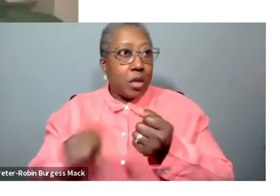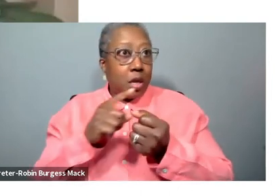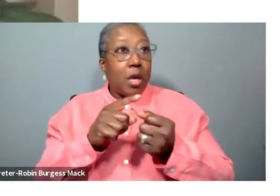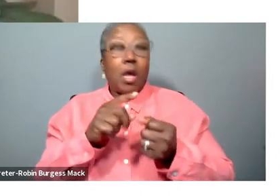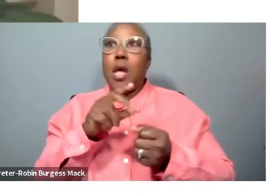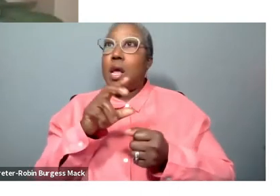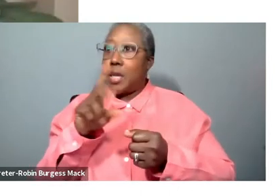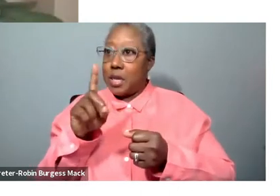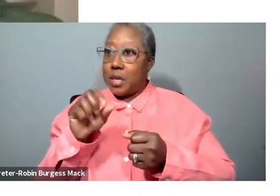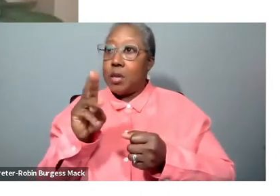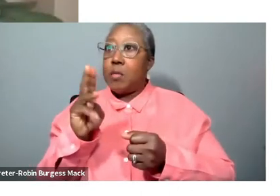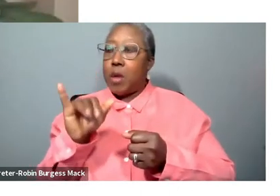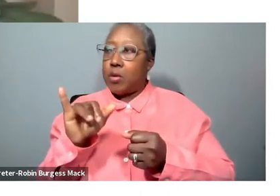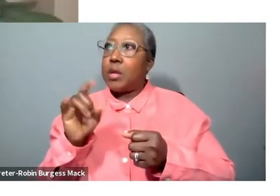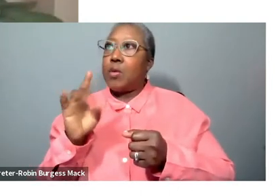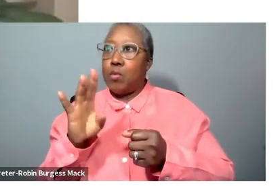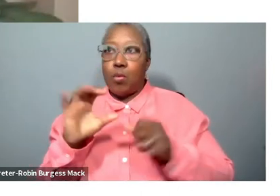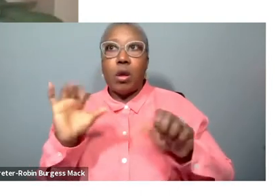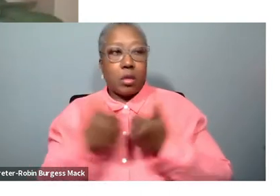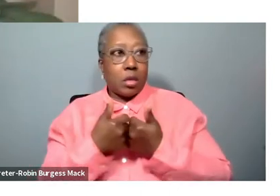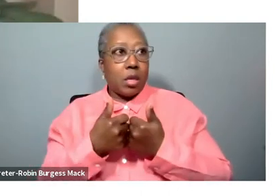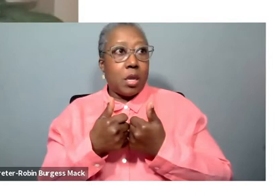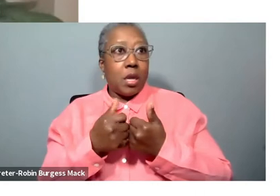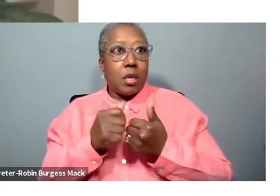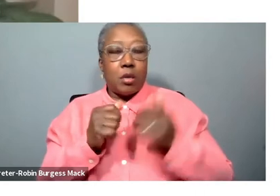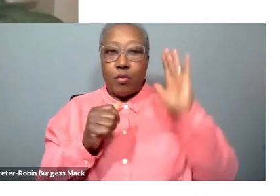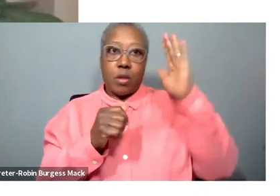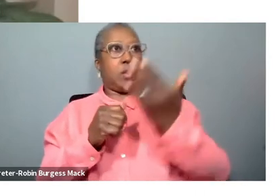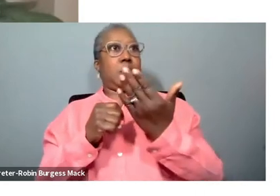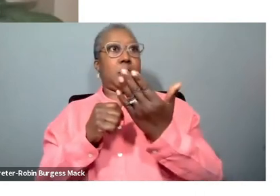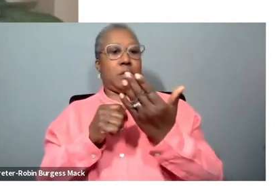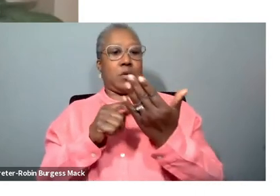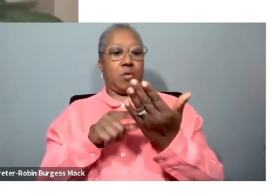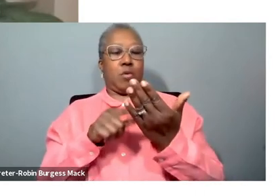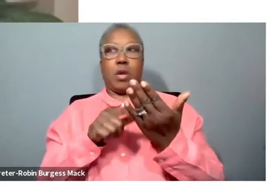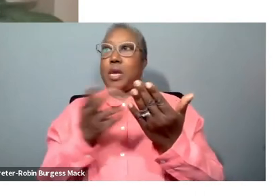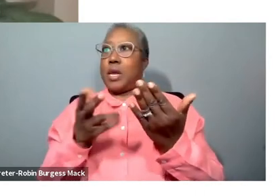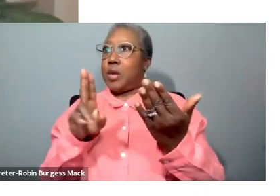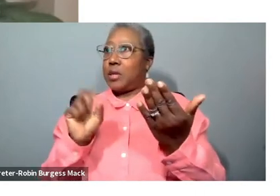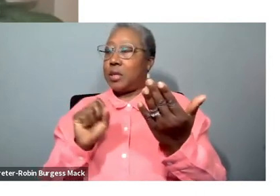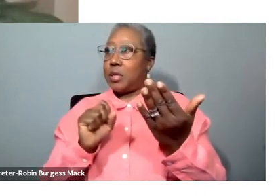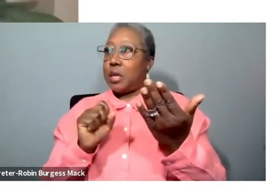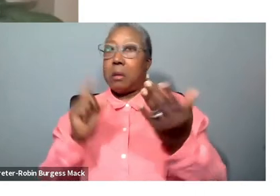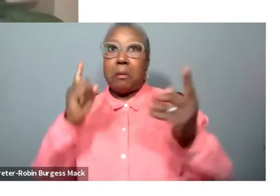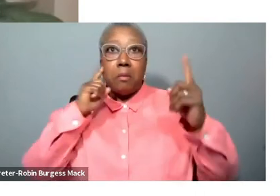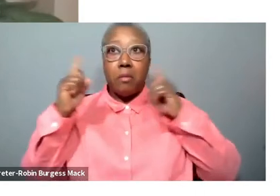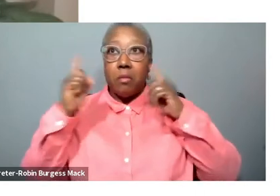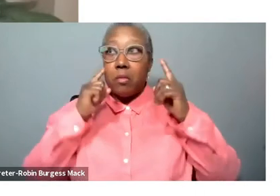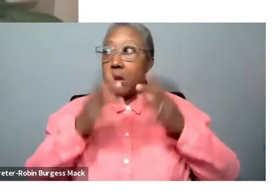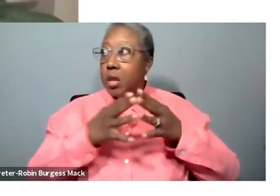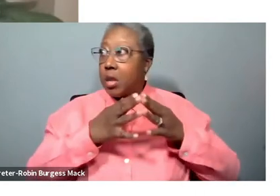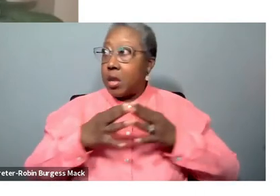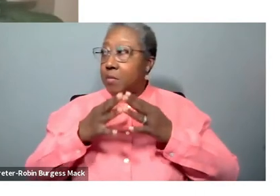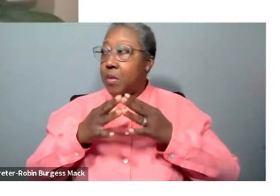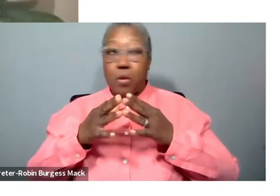challenged, these questions have been front of mind for us here in the US. Hearing from American readers over